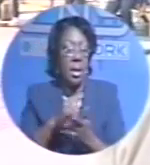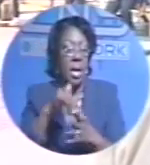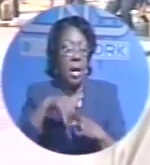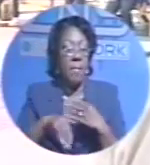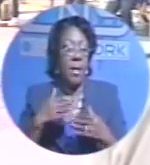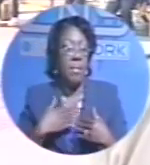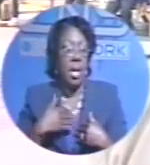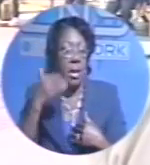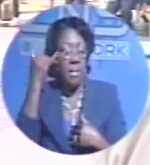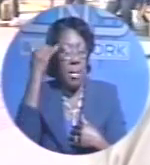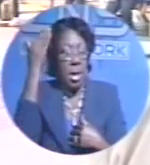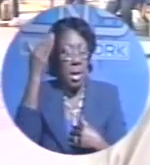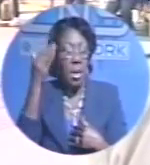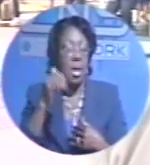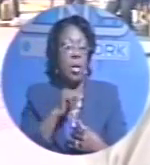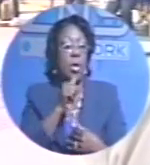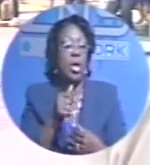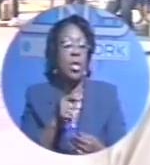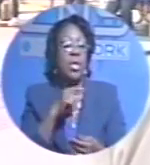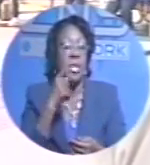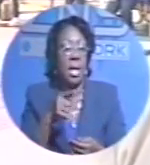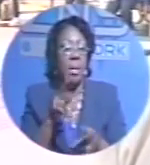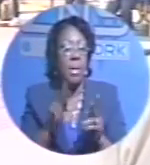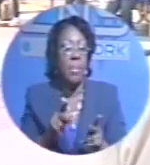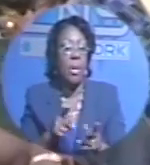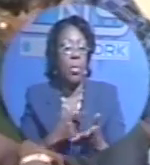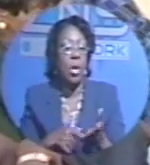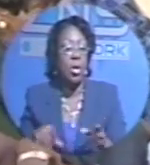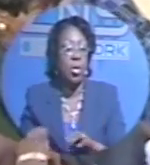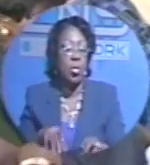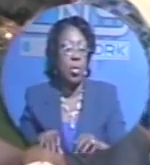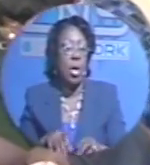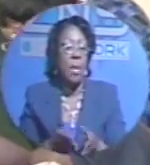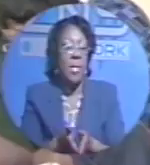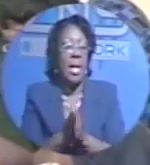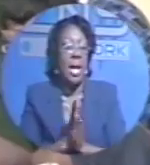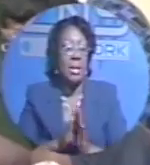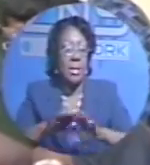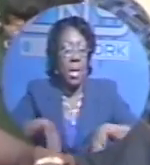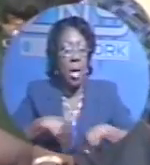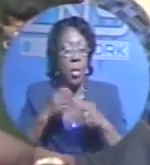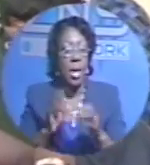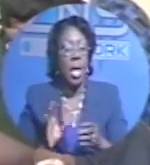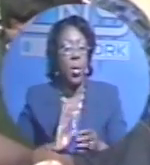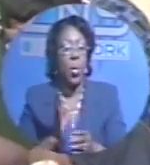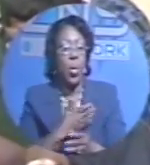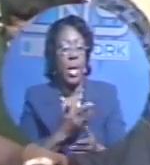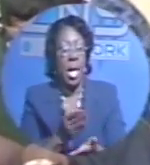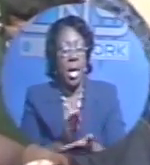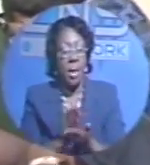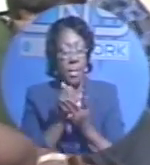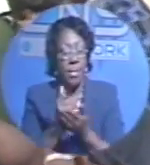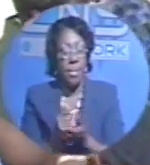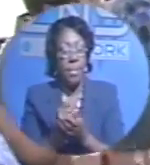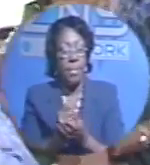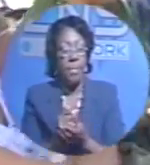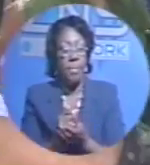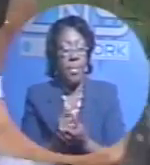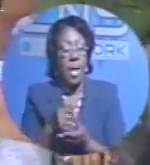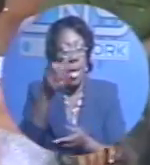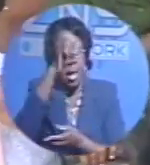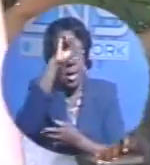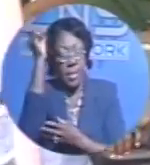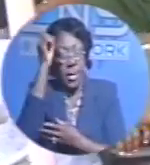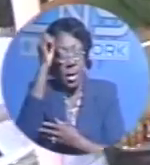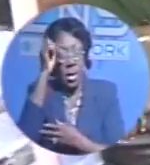mind, which is not to tell the people what to do. Simply ask them, how can we help? Inspector Kendall Smith heads the Anglerston Urban Renewal Program.